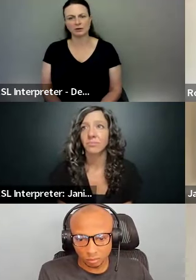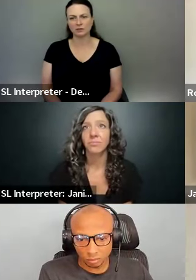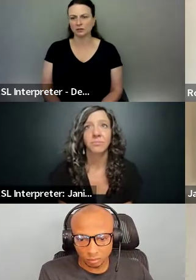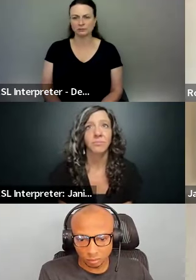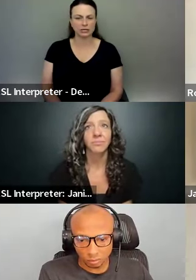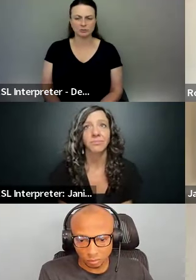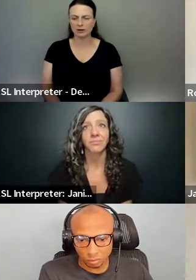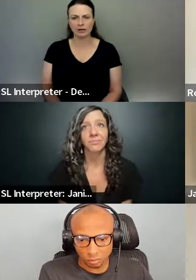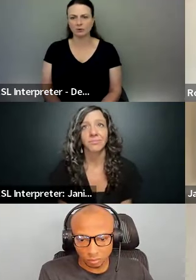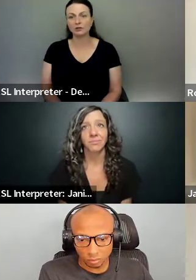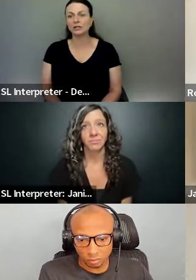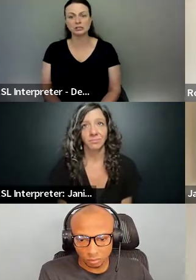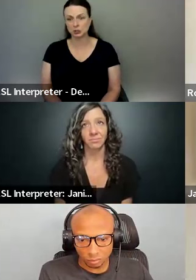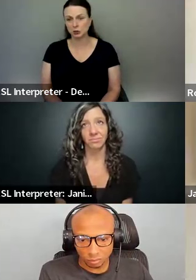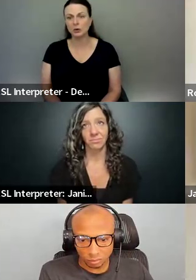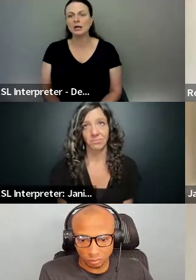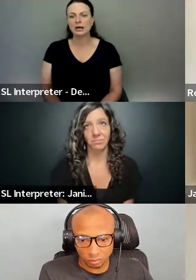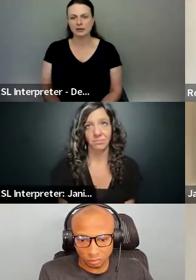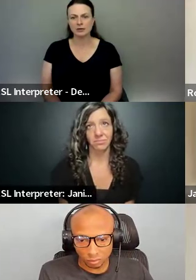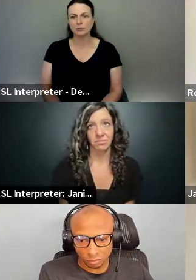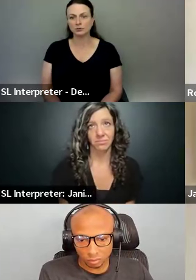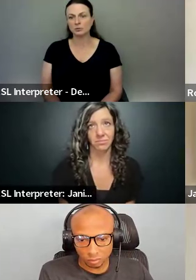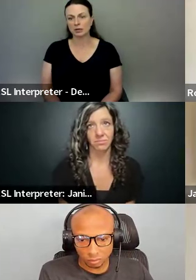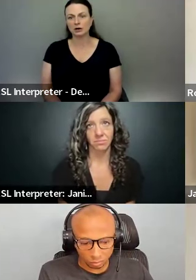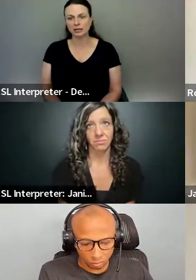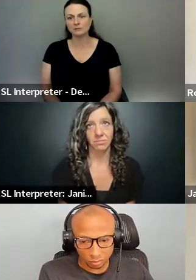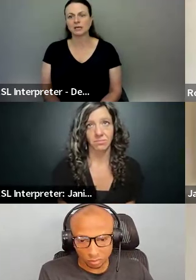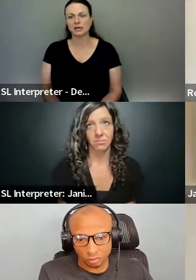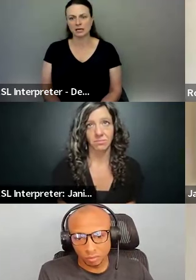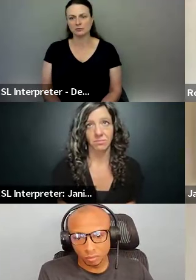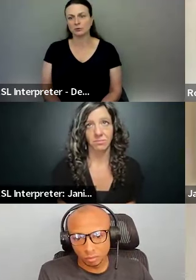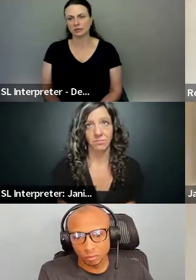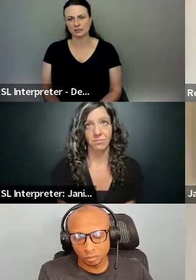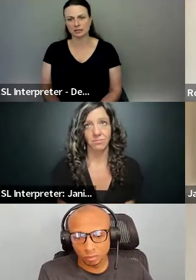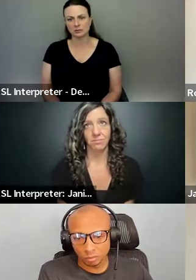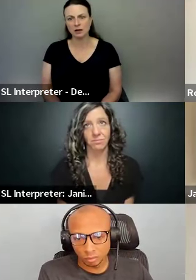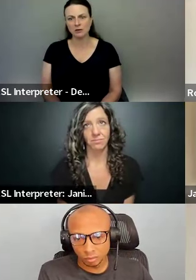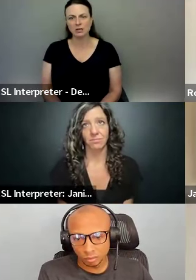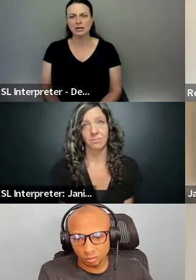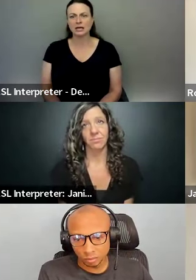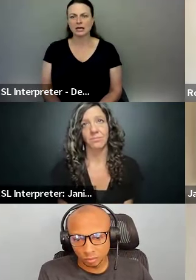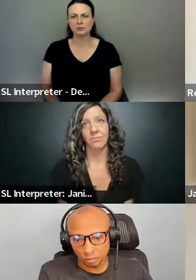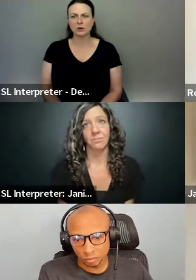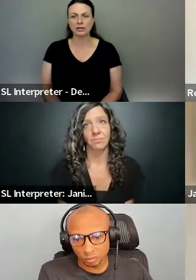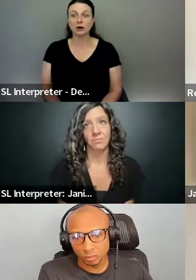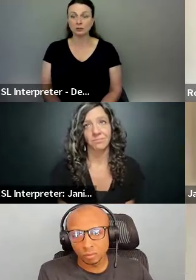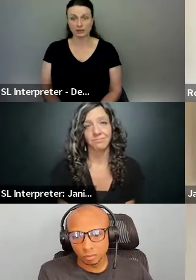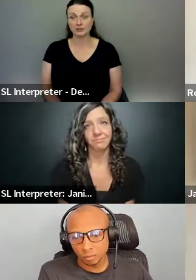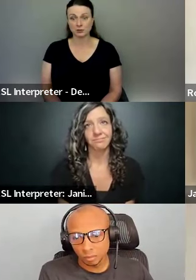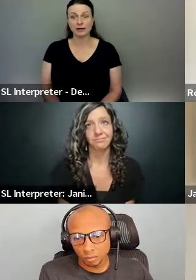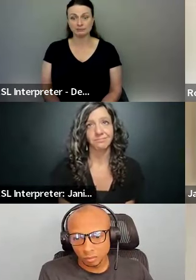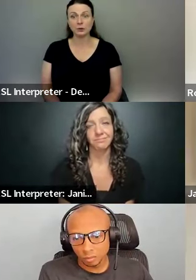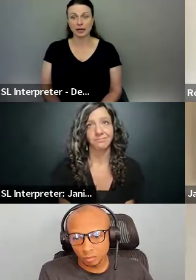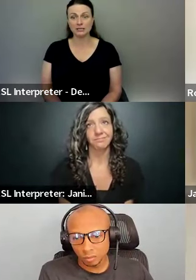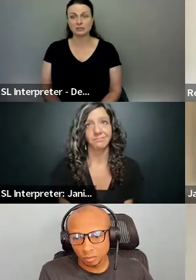edit it, whatever, change background, whatever you need to do. And then we'll do a PR on it and we'll process that as well. And we can all learn